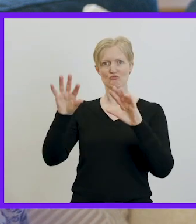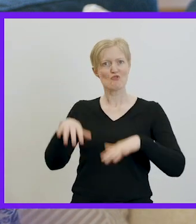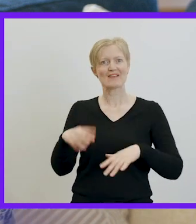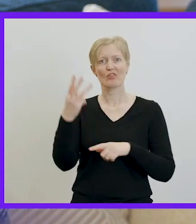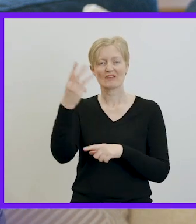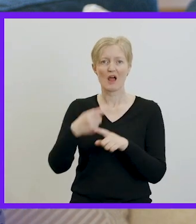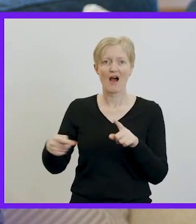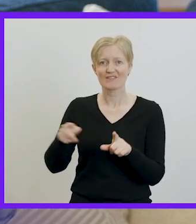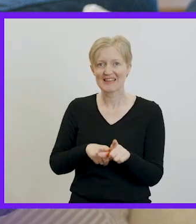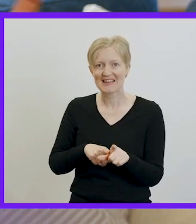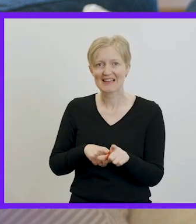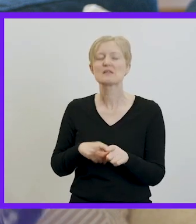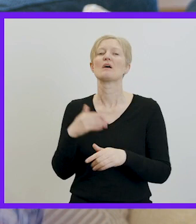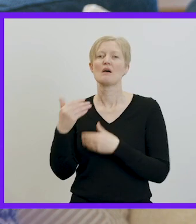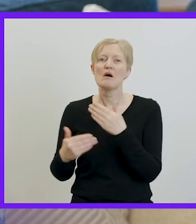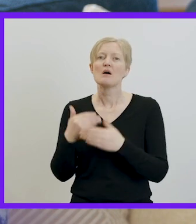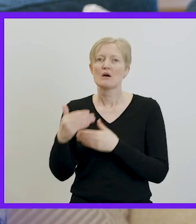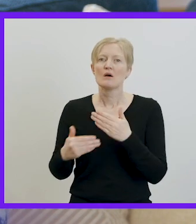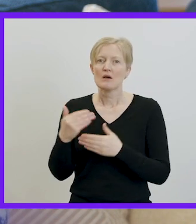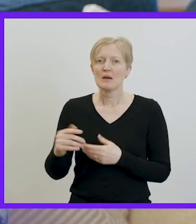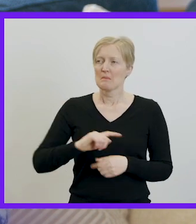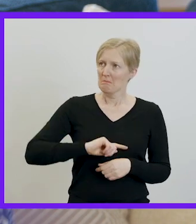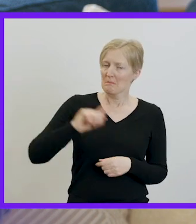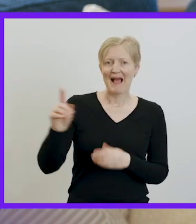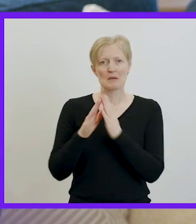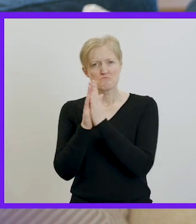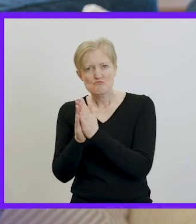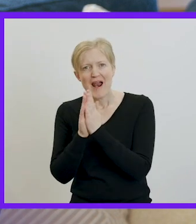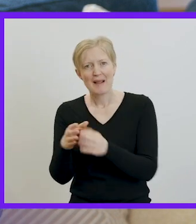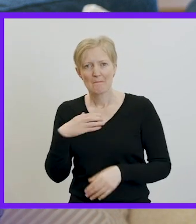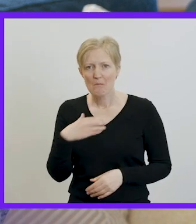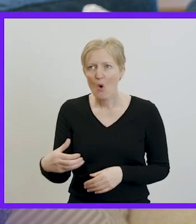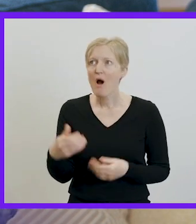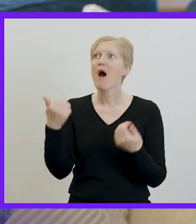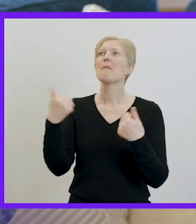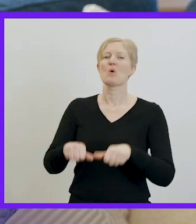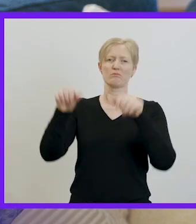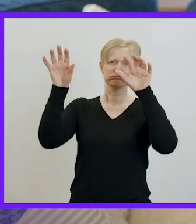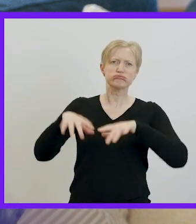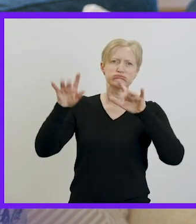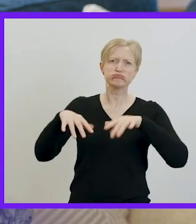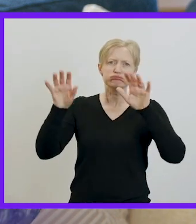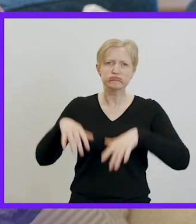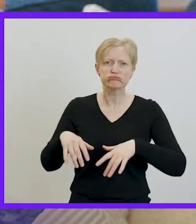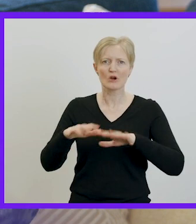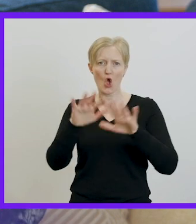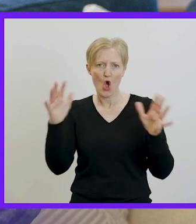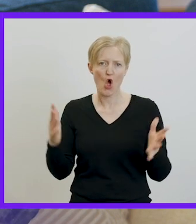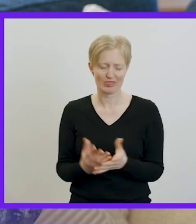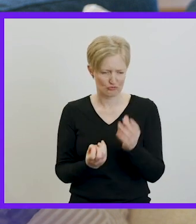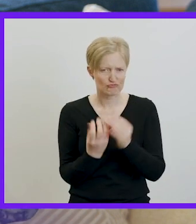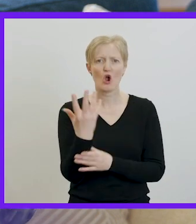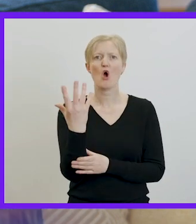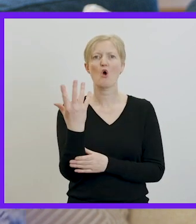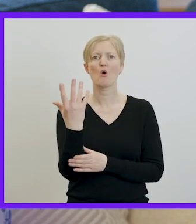the land for 3.5 years. And then the story we've just heard, verse 18, again he prayed and the heavens gave rain and the earth